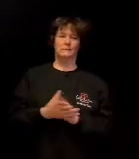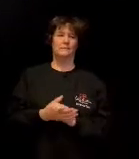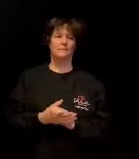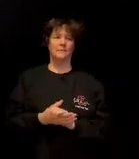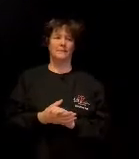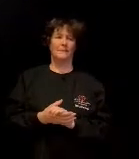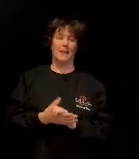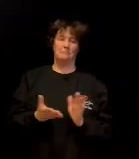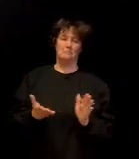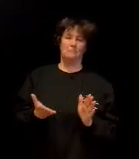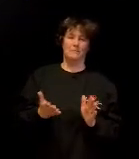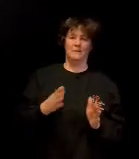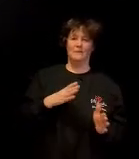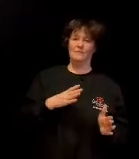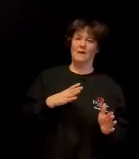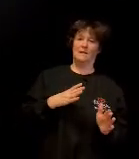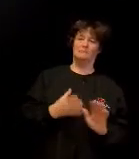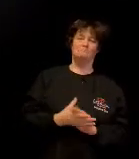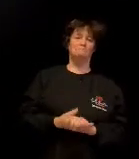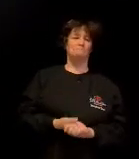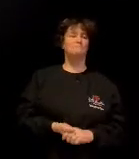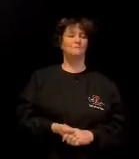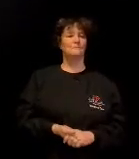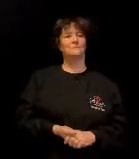That's just what it is.